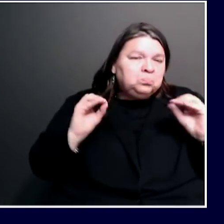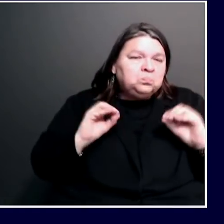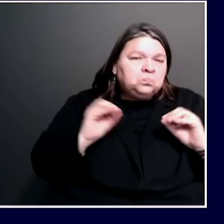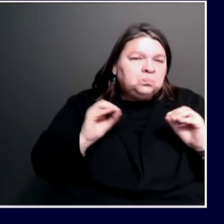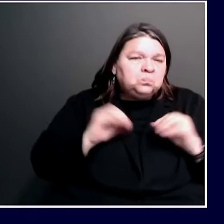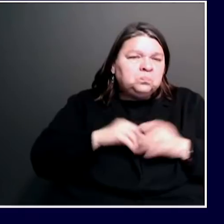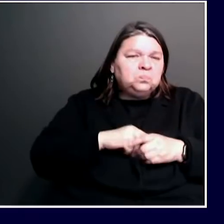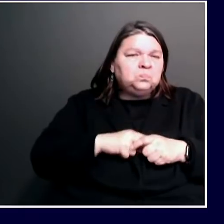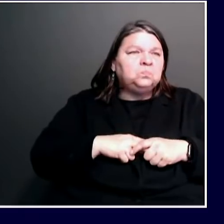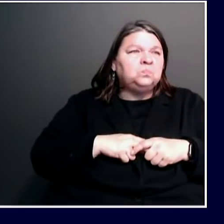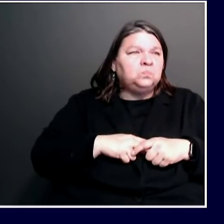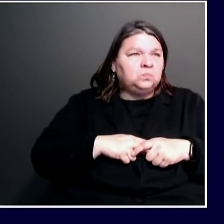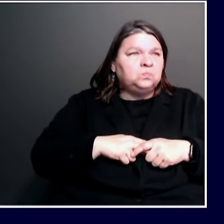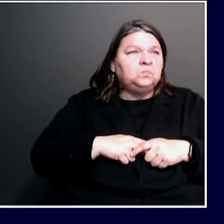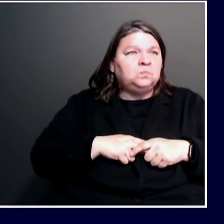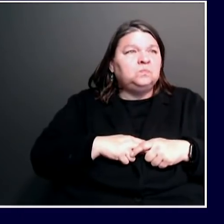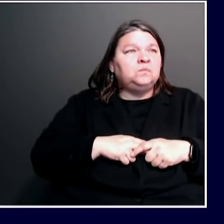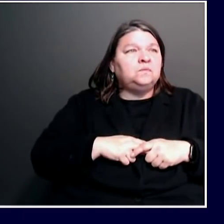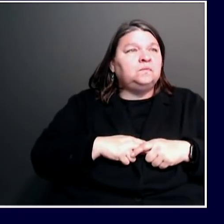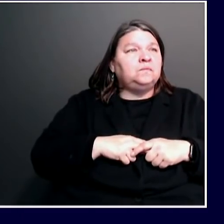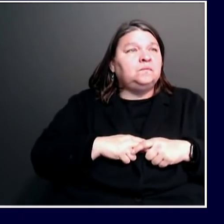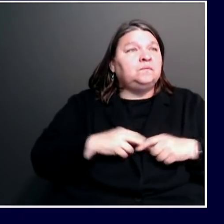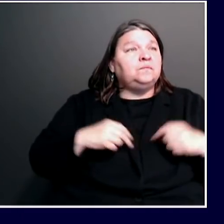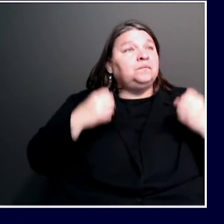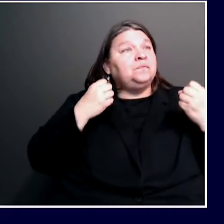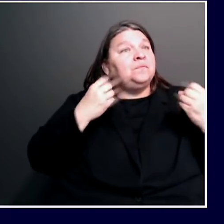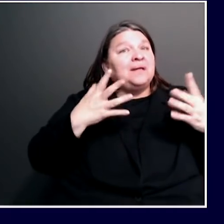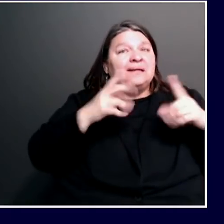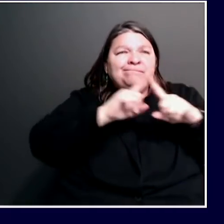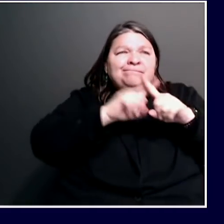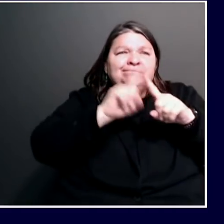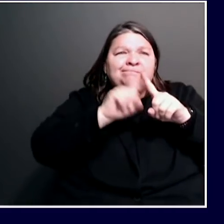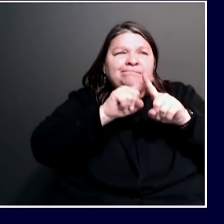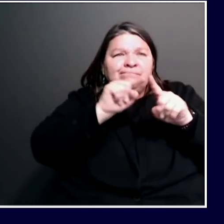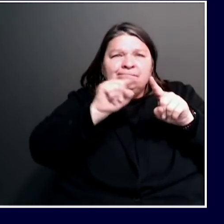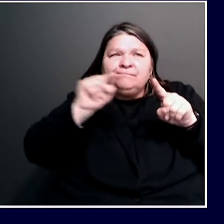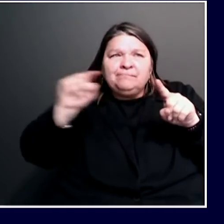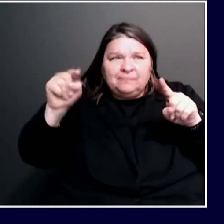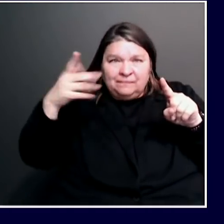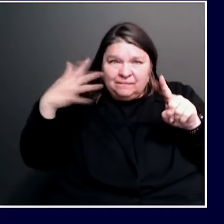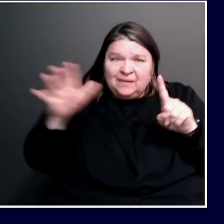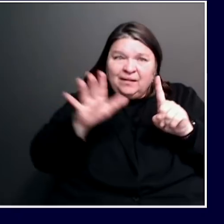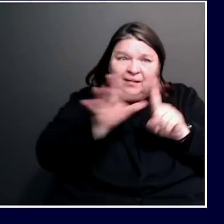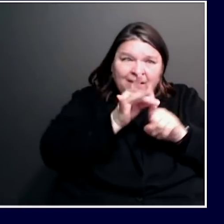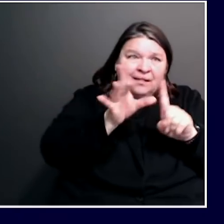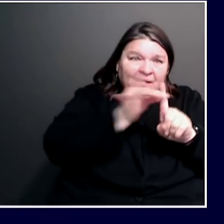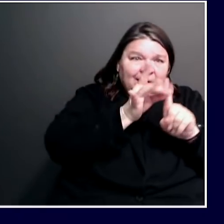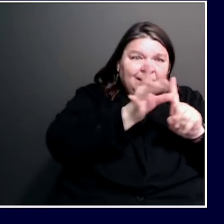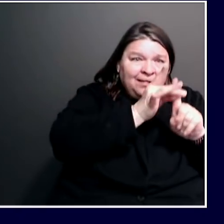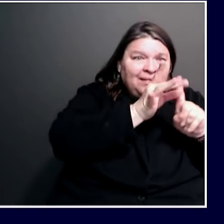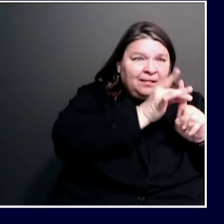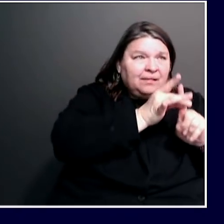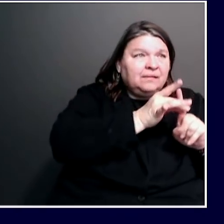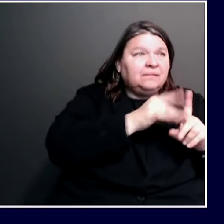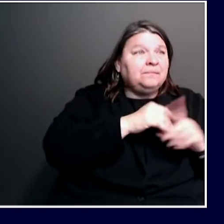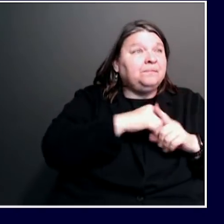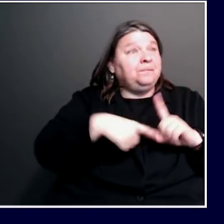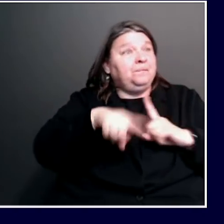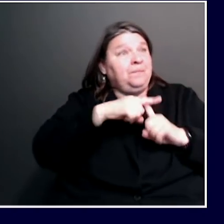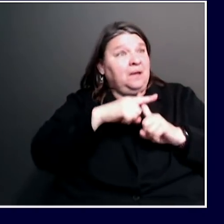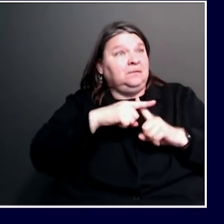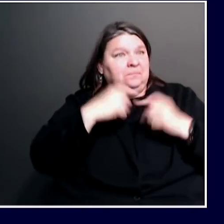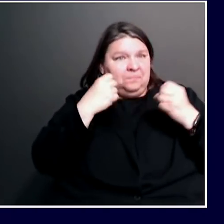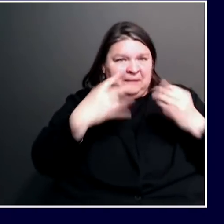the combination of so many folks having been infected with Omicron, plus rates of boosters that, at least in states like Maine,